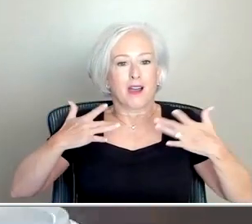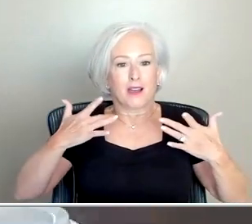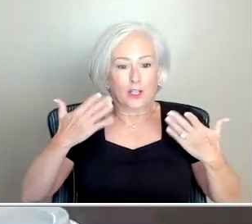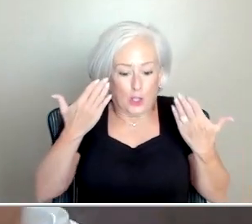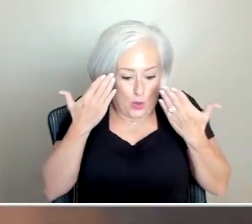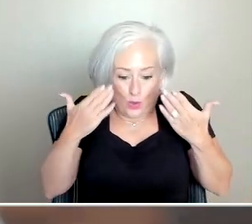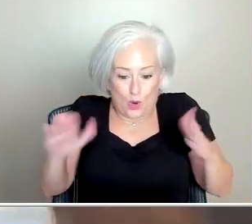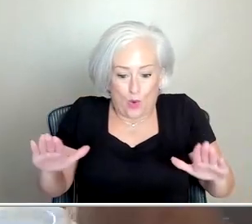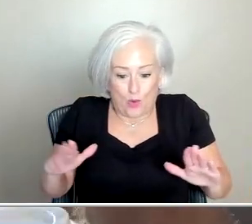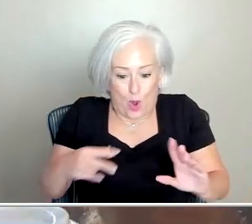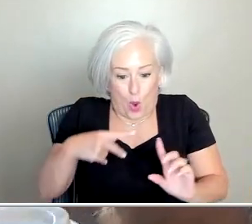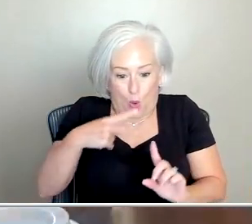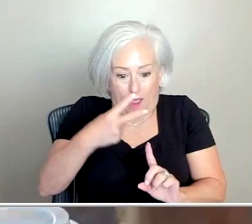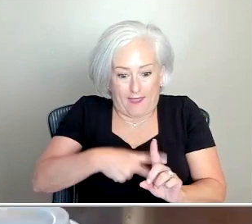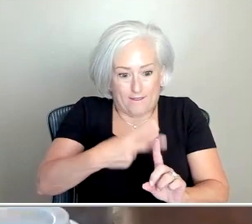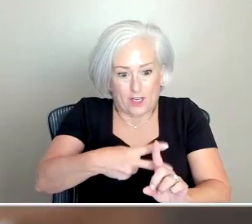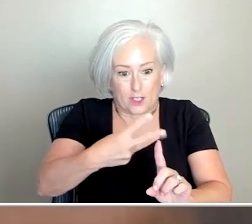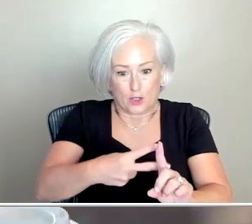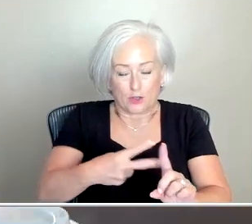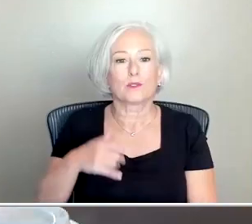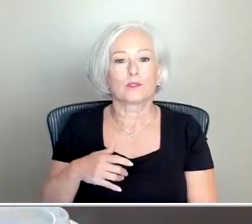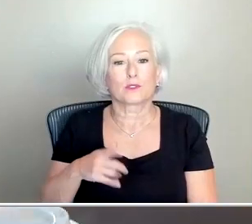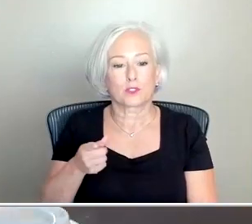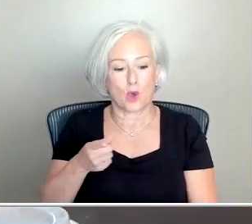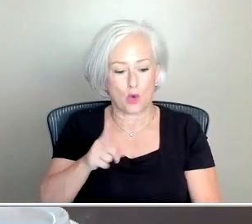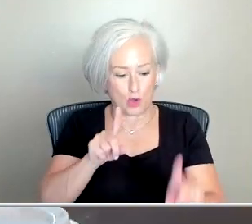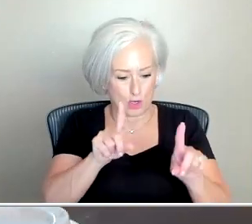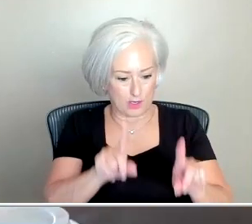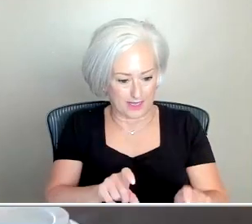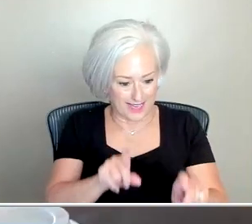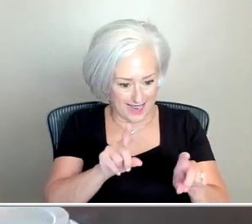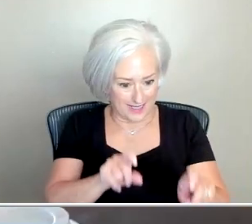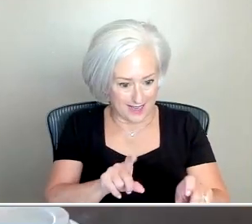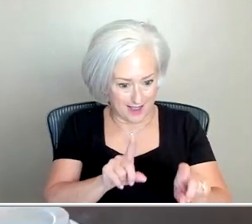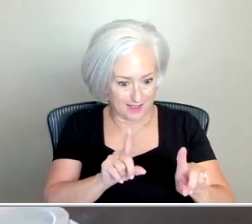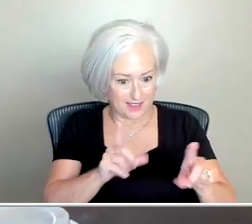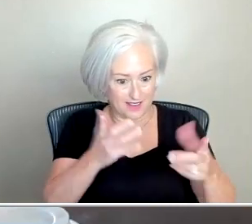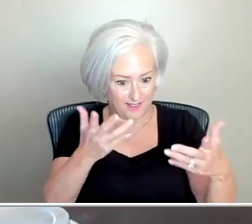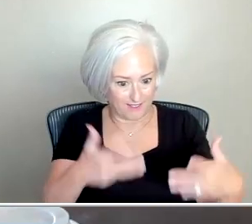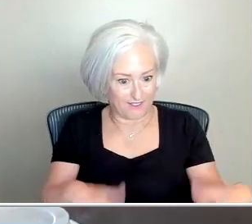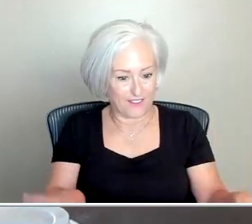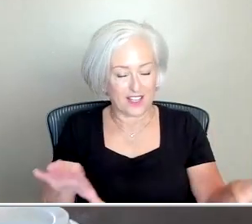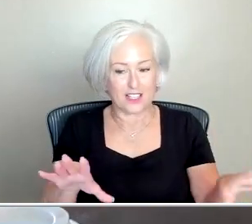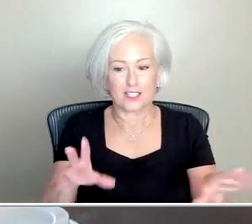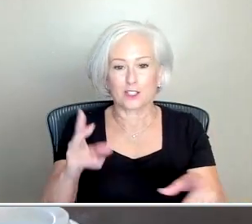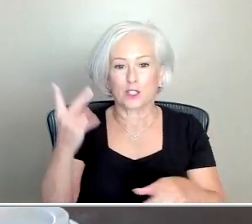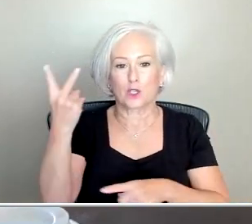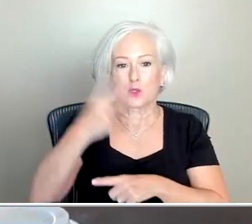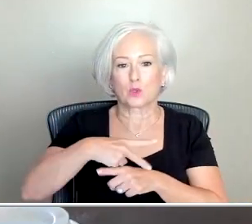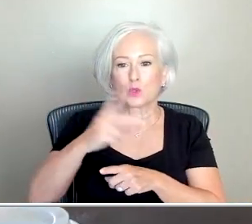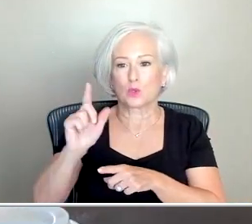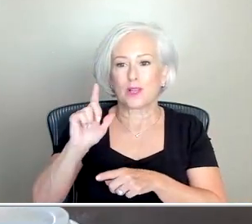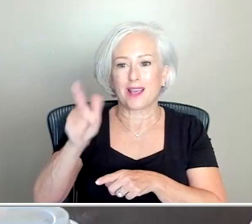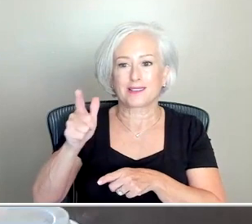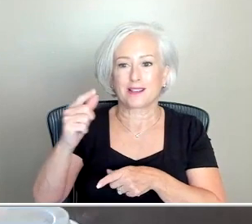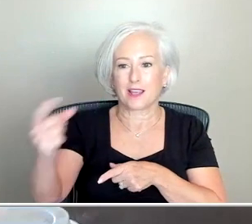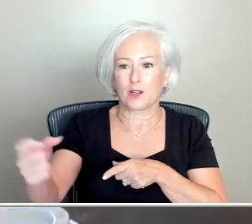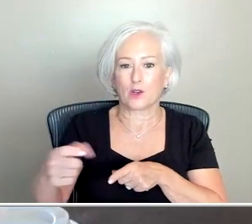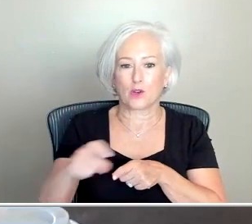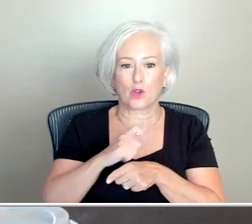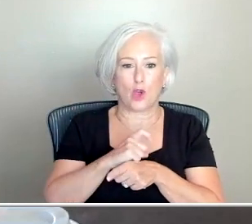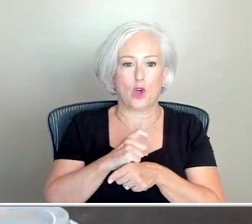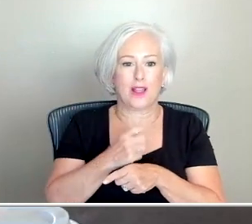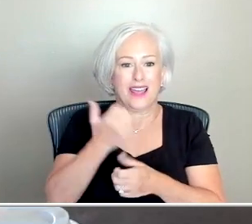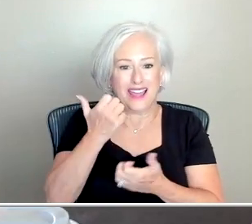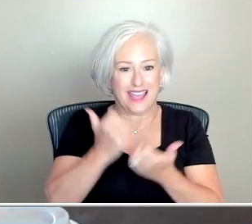You take the test, and then 2 days later, you get the call. And every single one of my calls was, you are clear, you are clear,